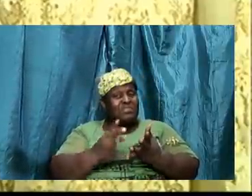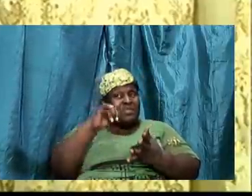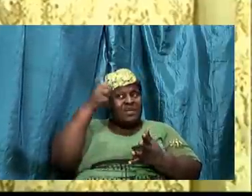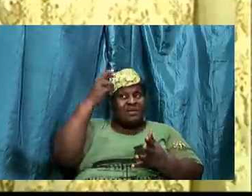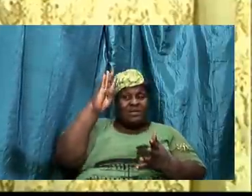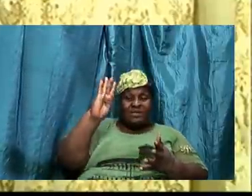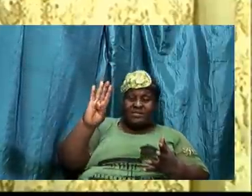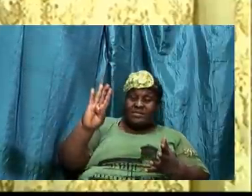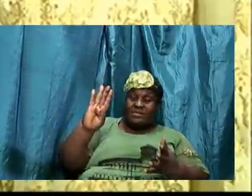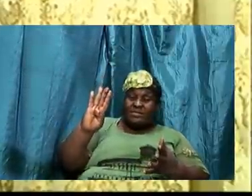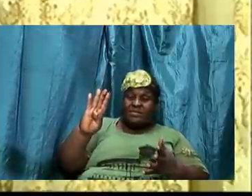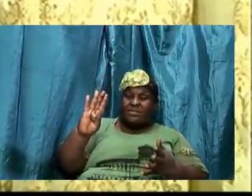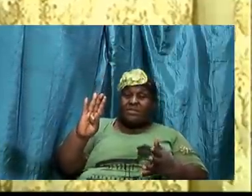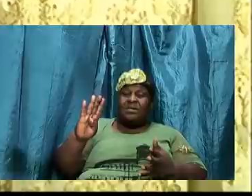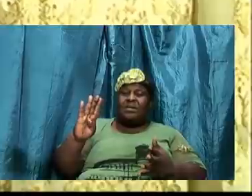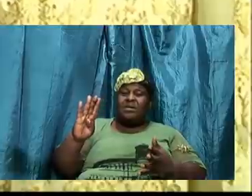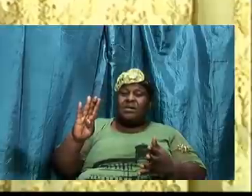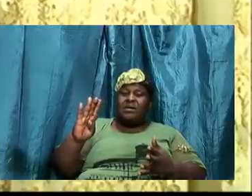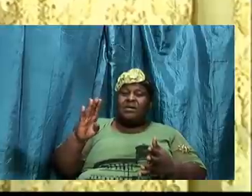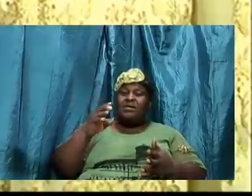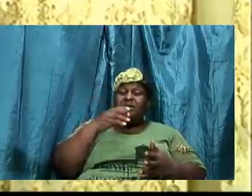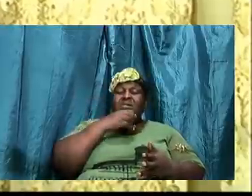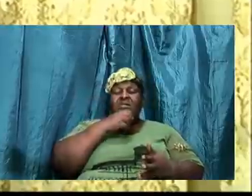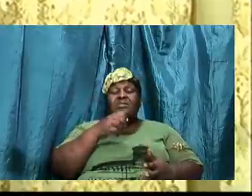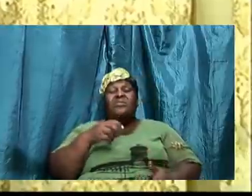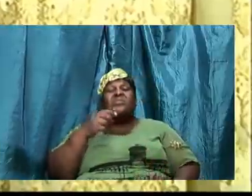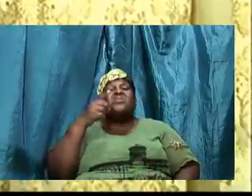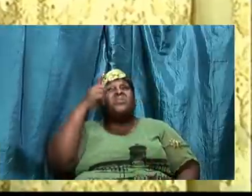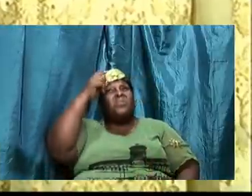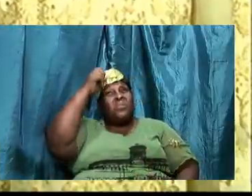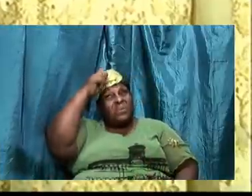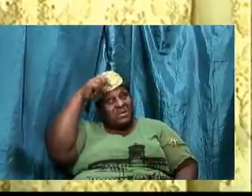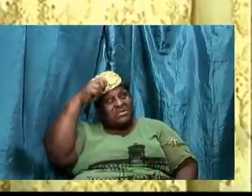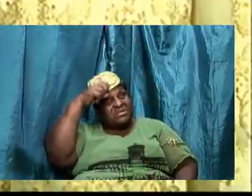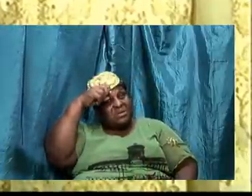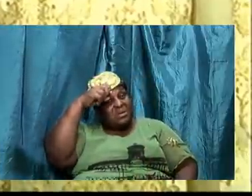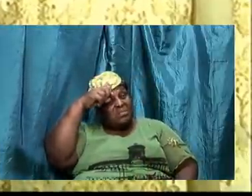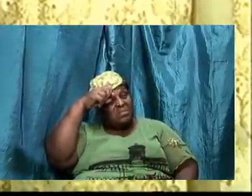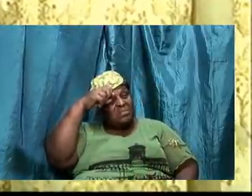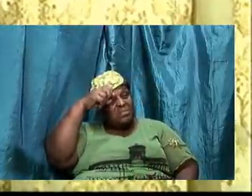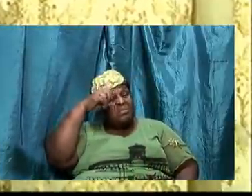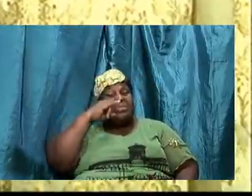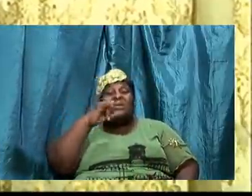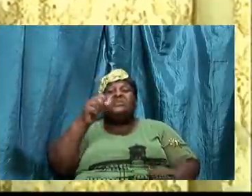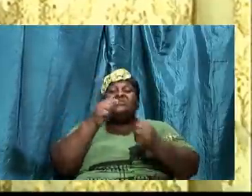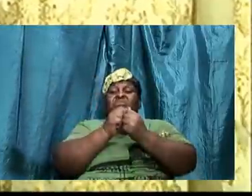Job said that age, said that wisdom is with the age.